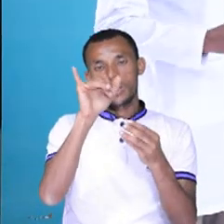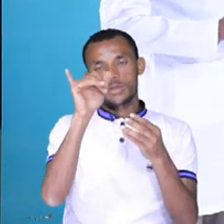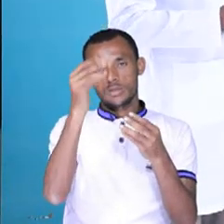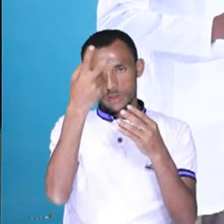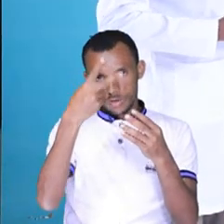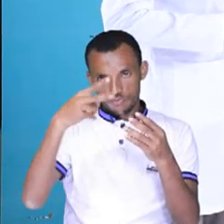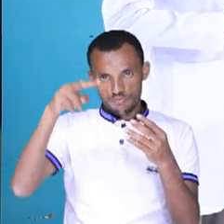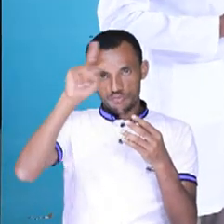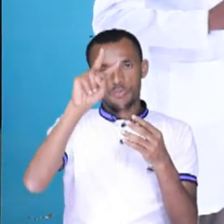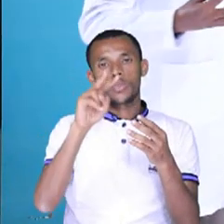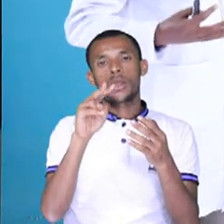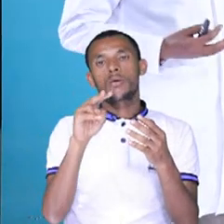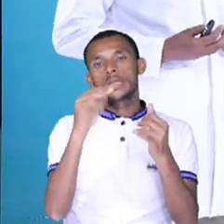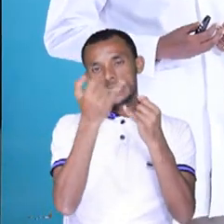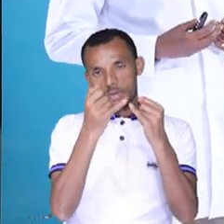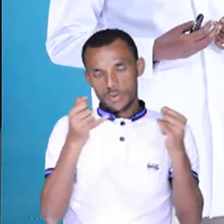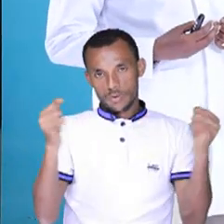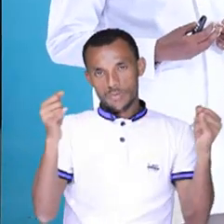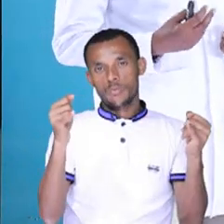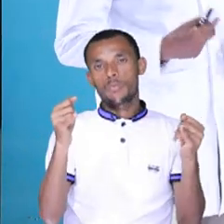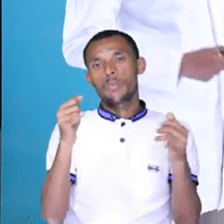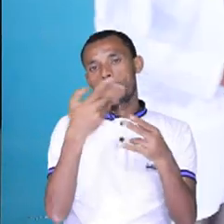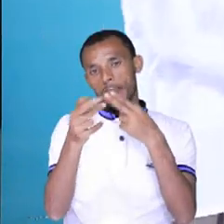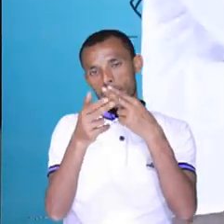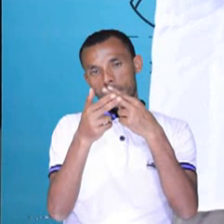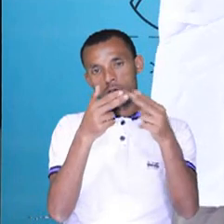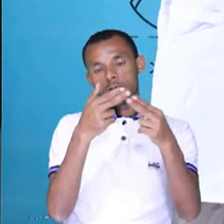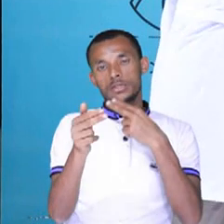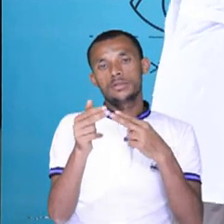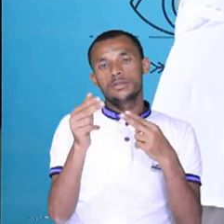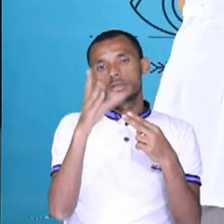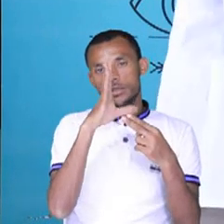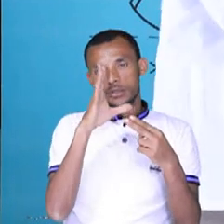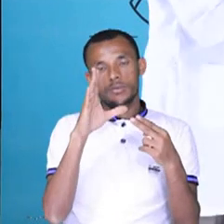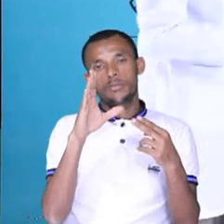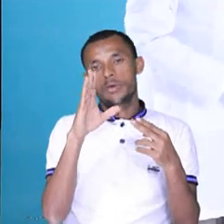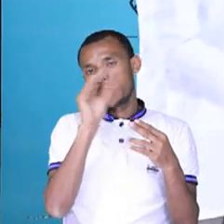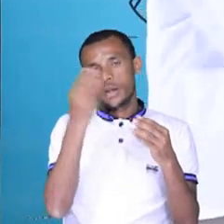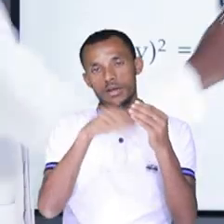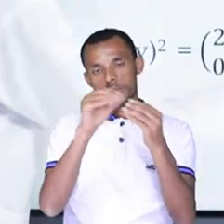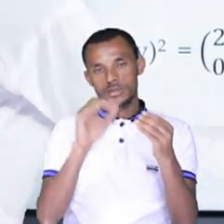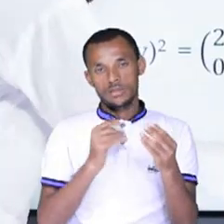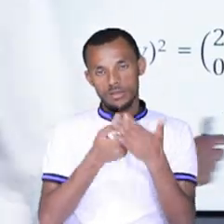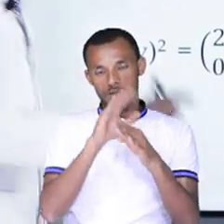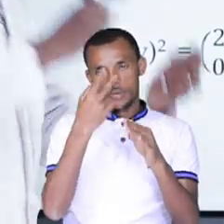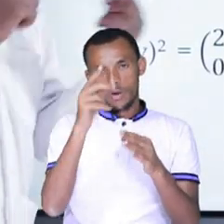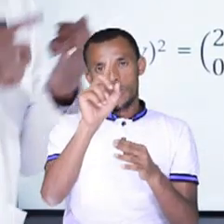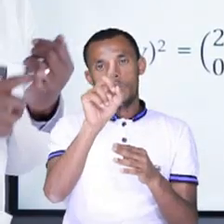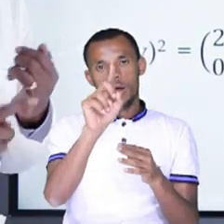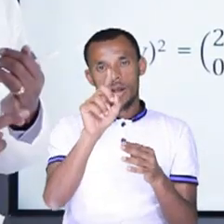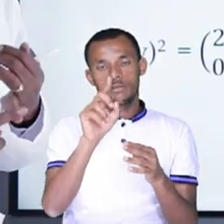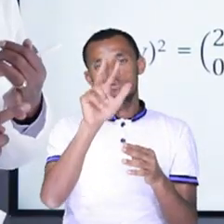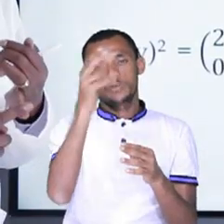By applying distributive property of multiplication over addition, you can find the same result as this one. But here what we see, 1, we